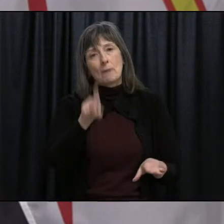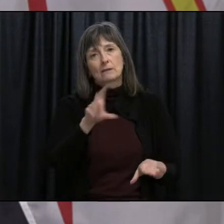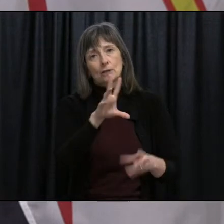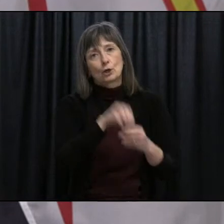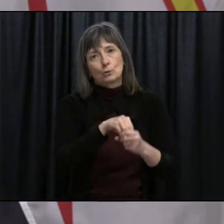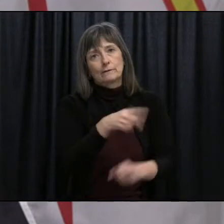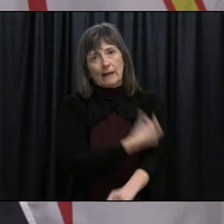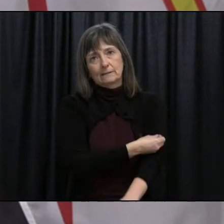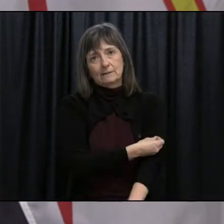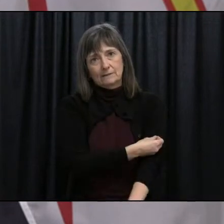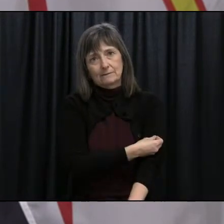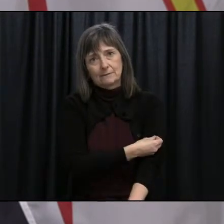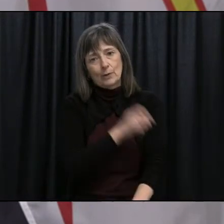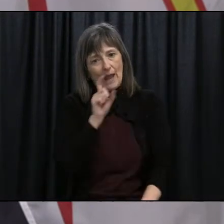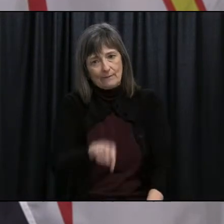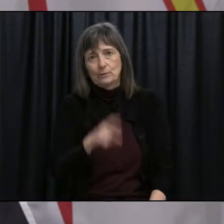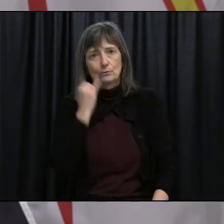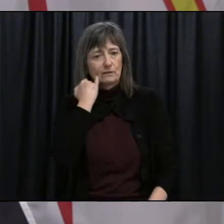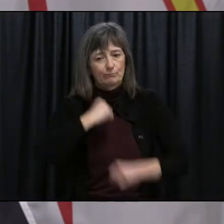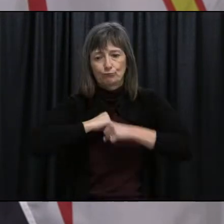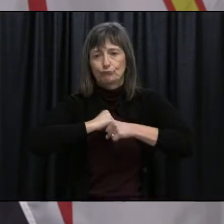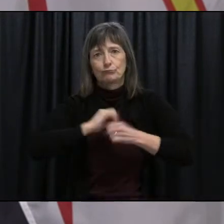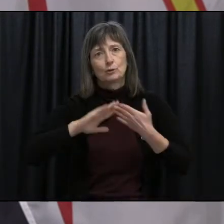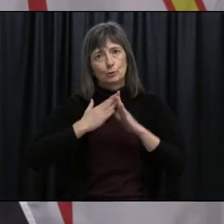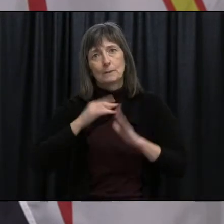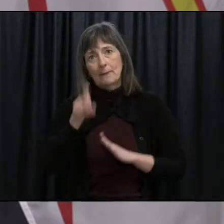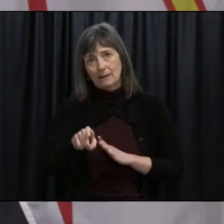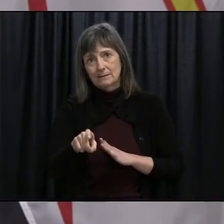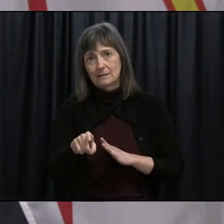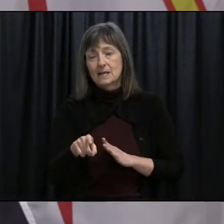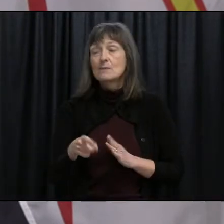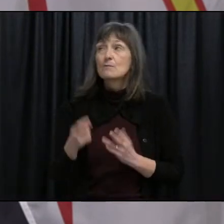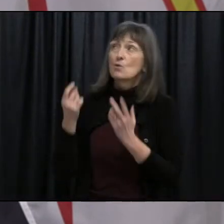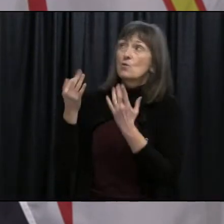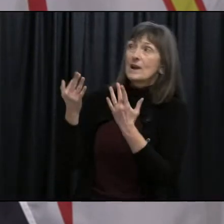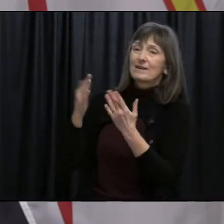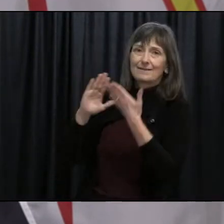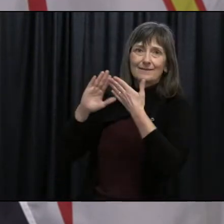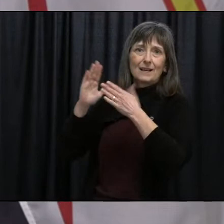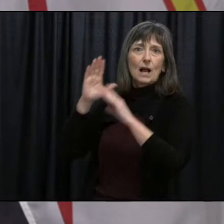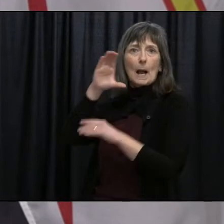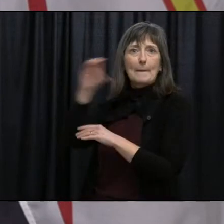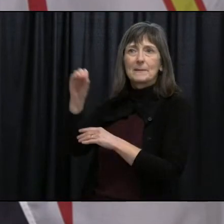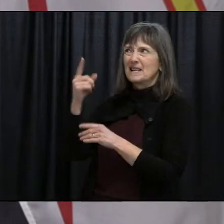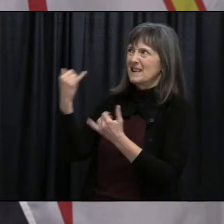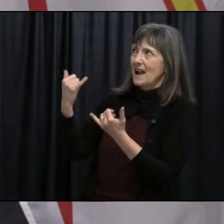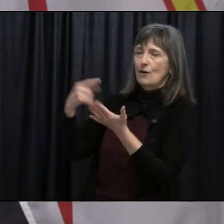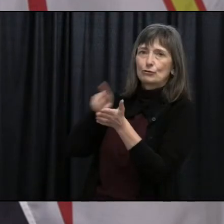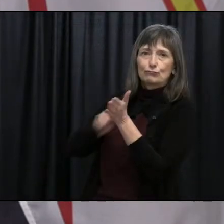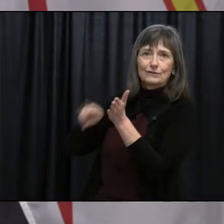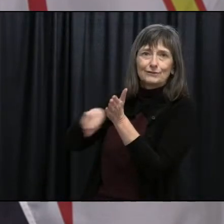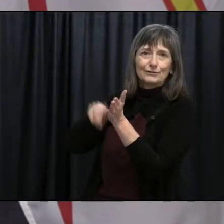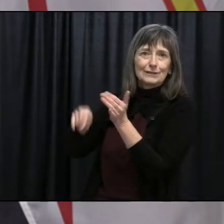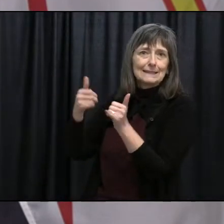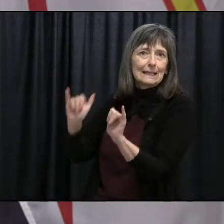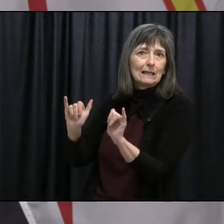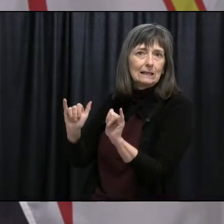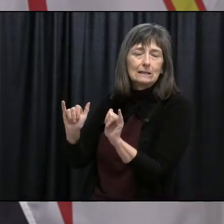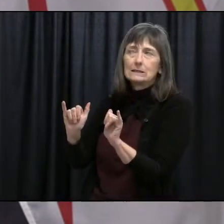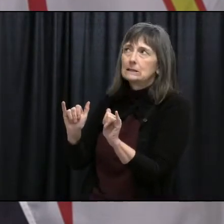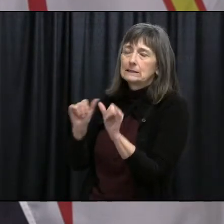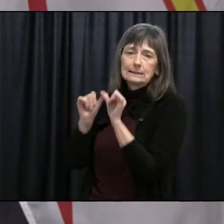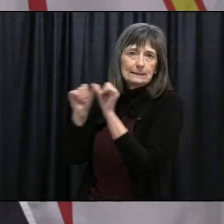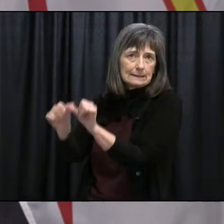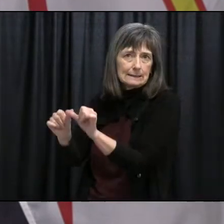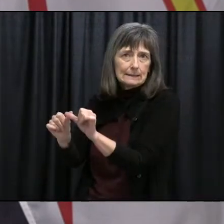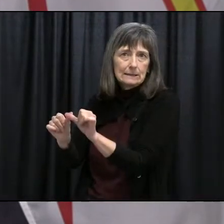we hope to have more information about that from the companies in the near future. But those studies are ongoing.